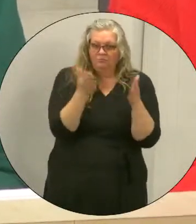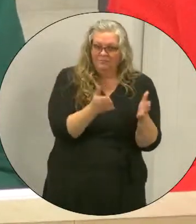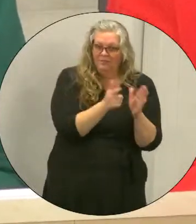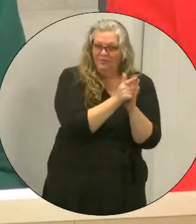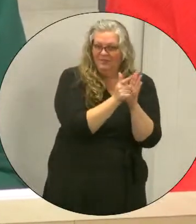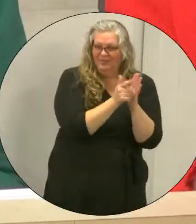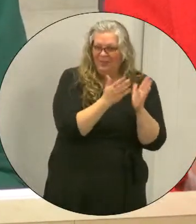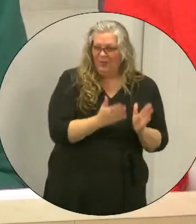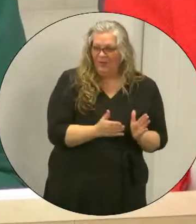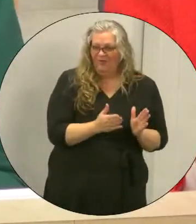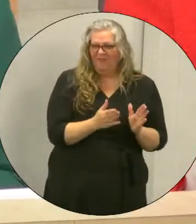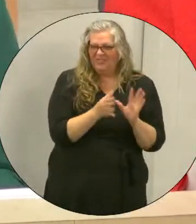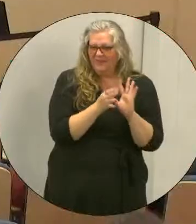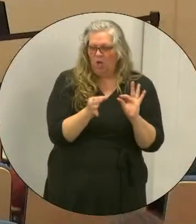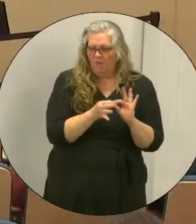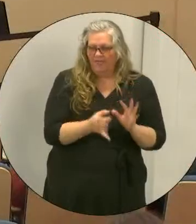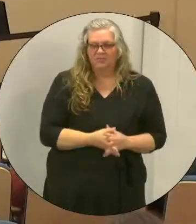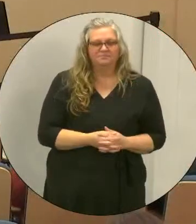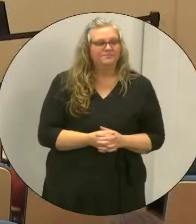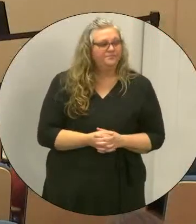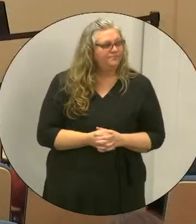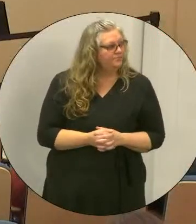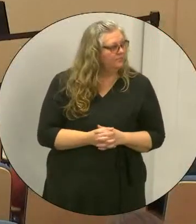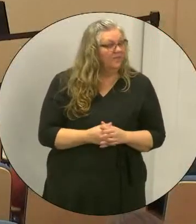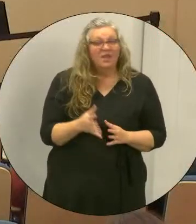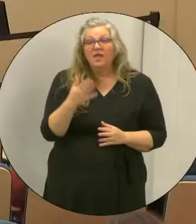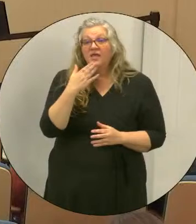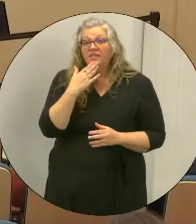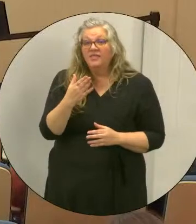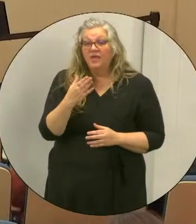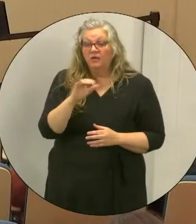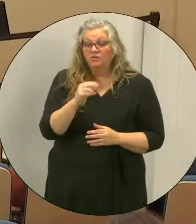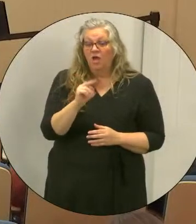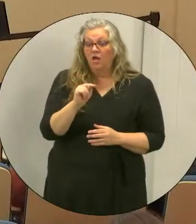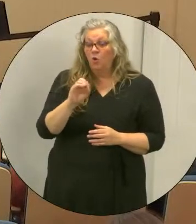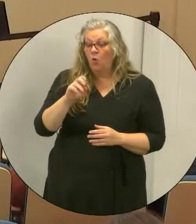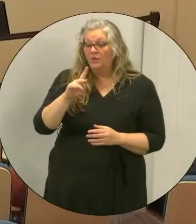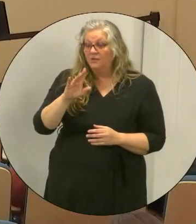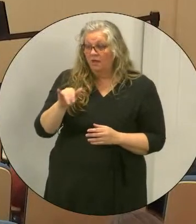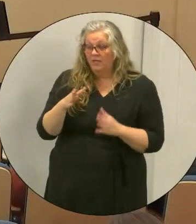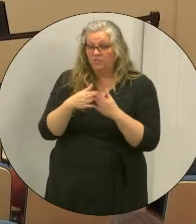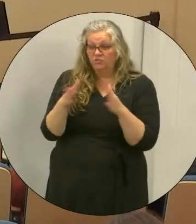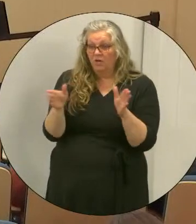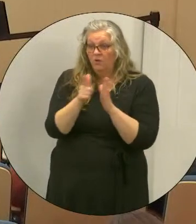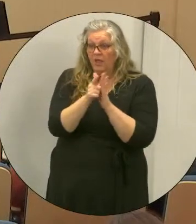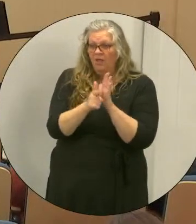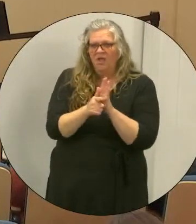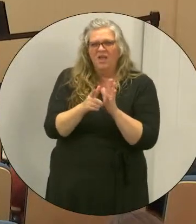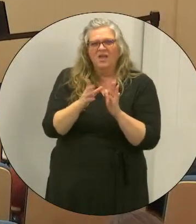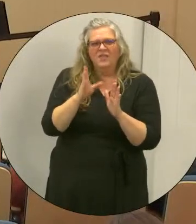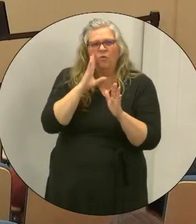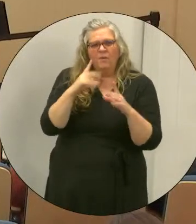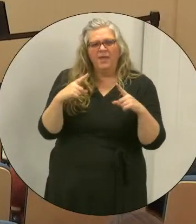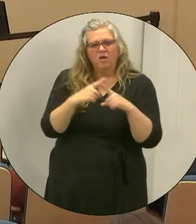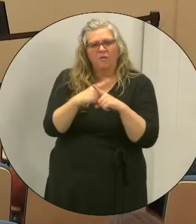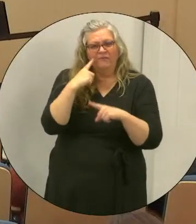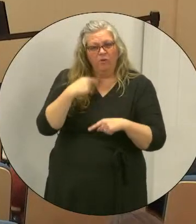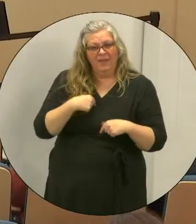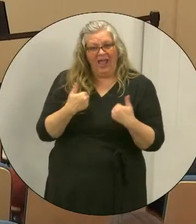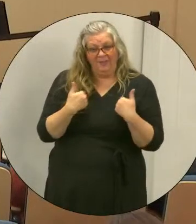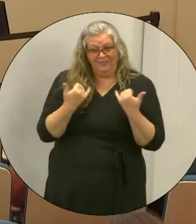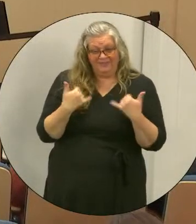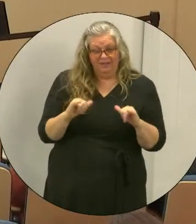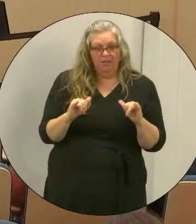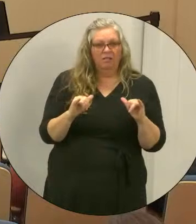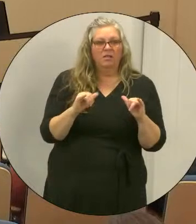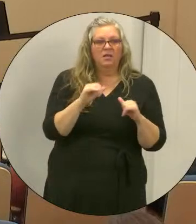some comments. Thank you, John Okazaki, General Counsel. So there would be a conflict for me. I am still General Counsel